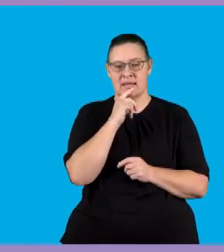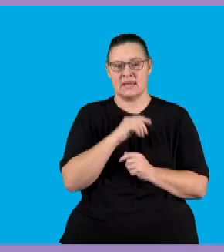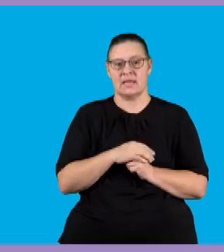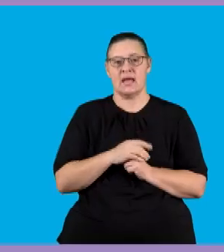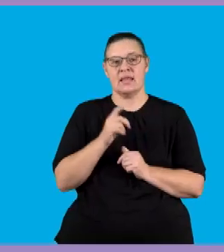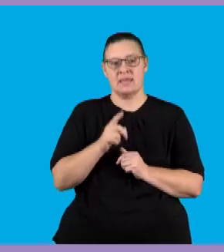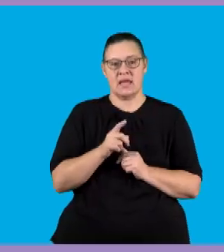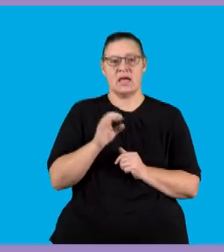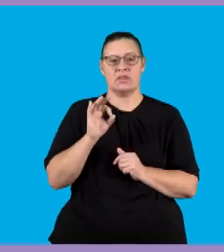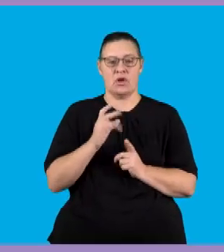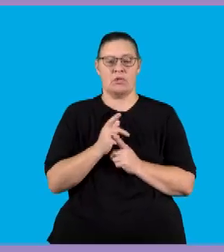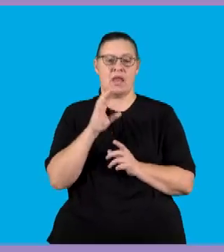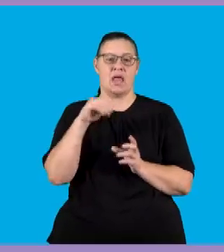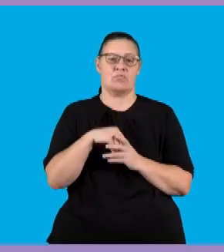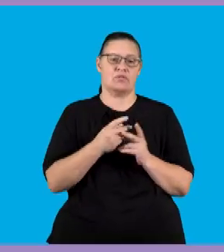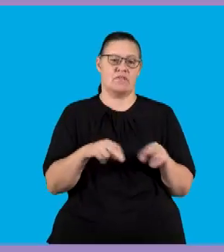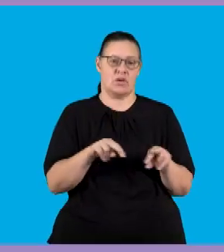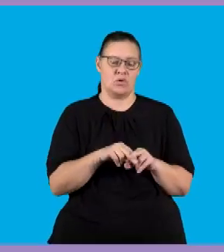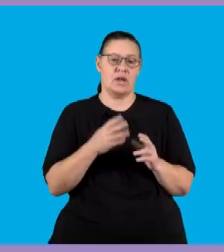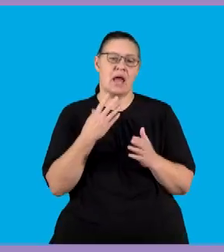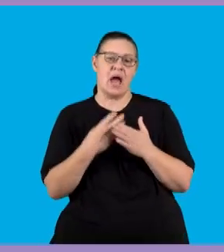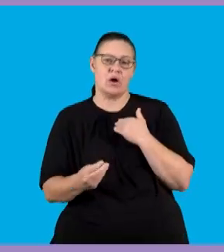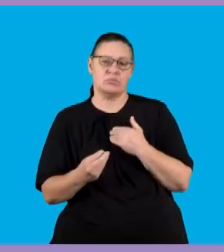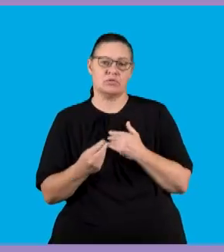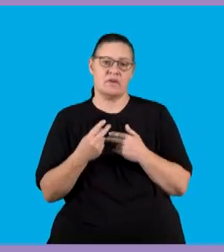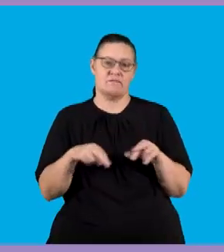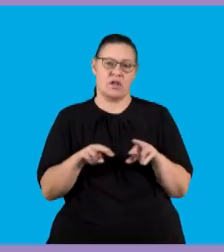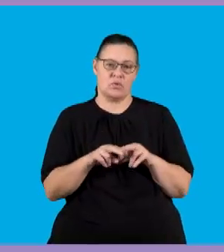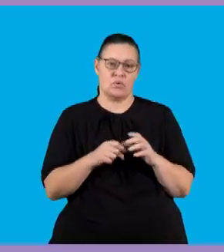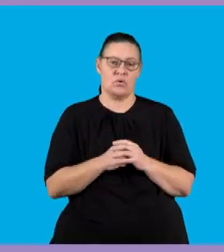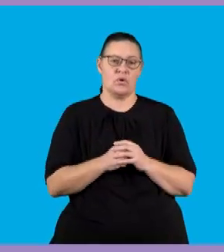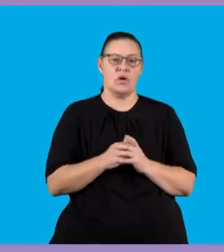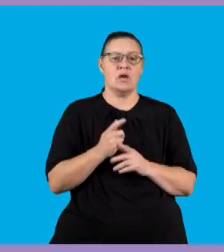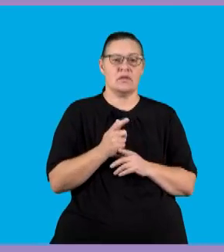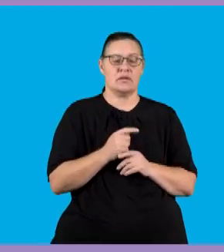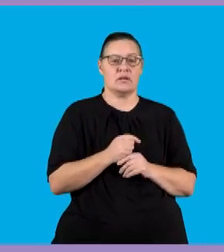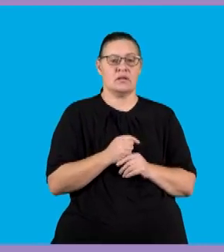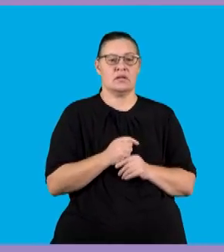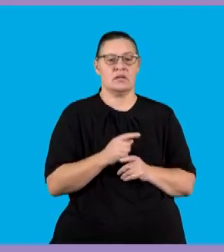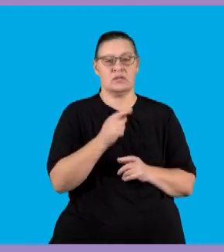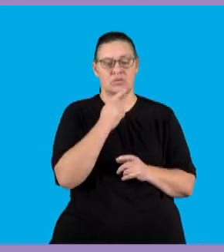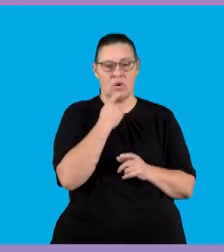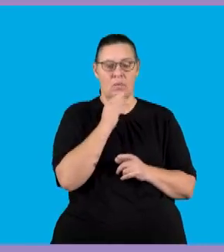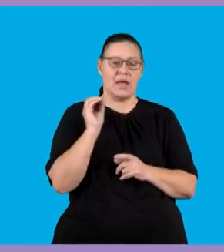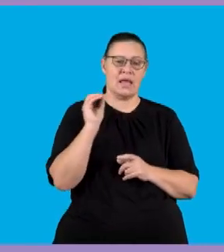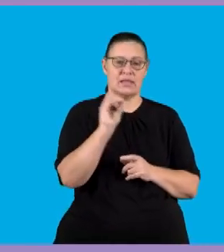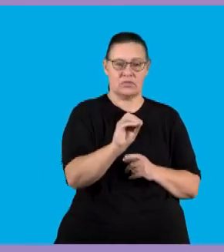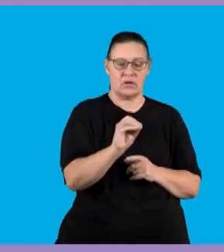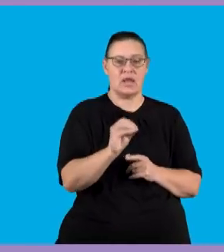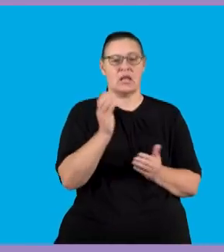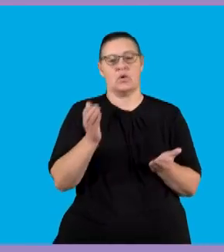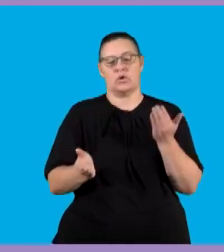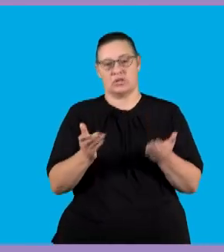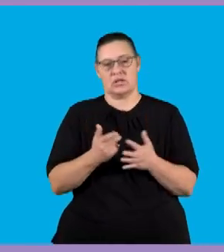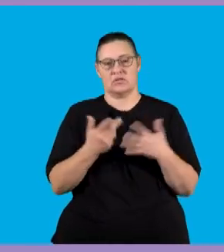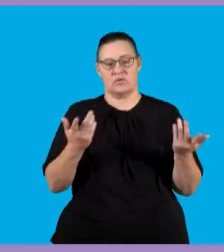the 3 will be the input value. And then when we look at the output values, the result from an input value